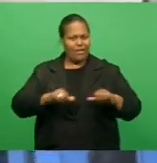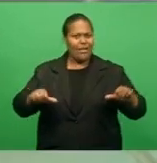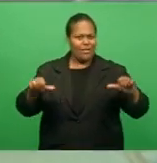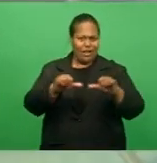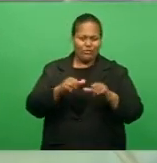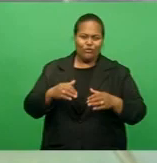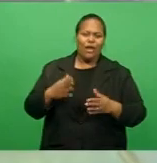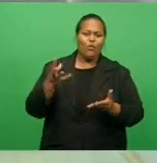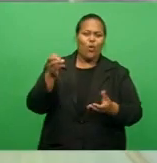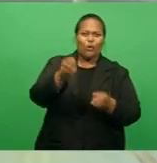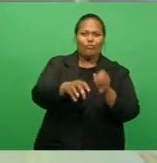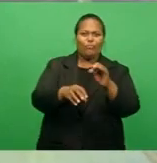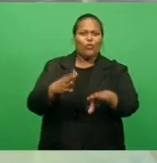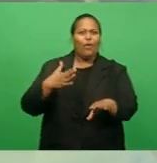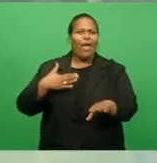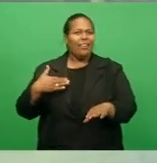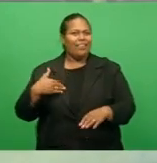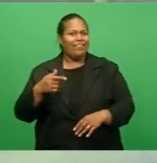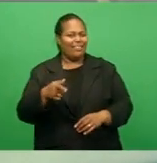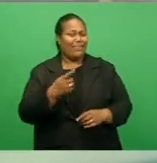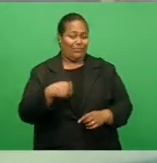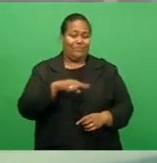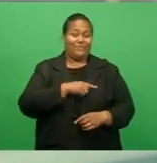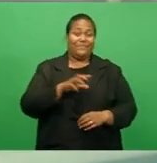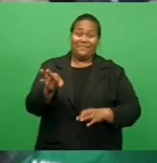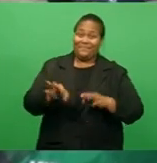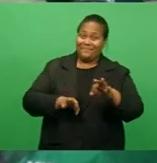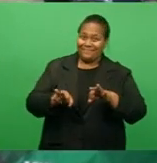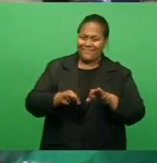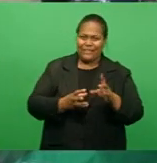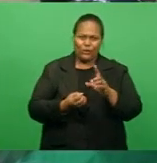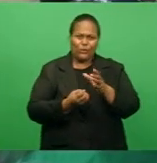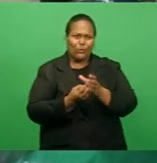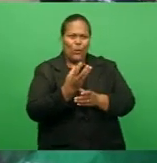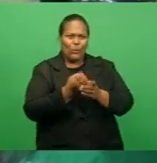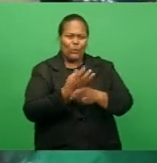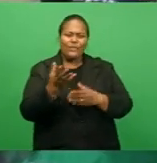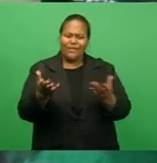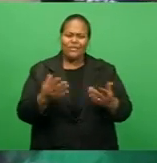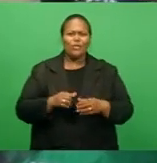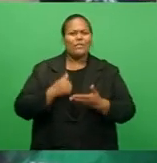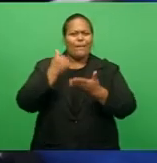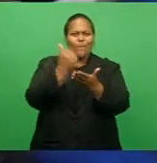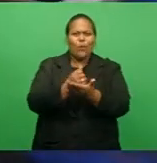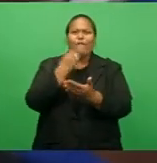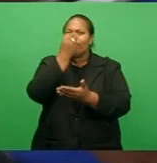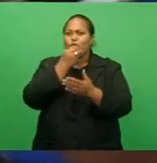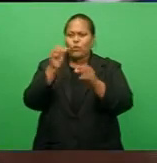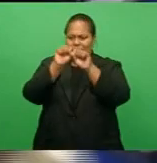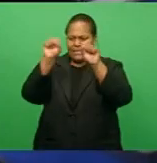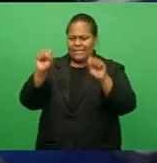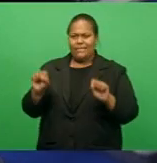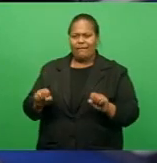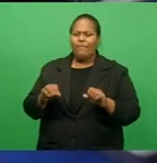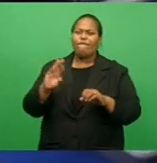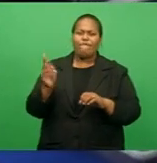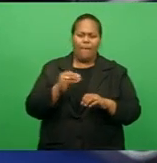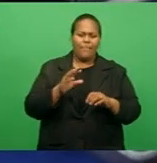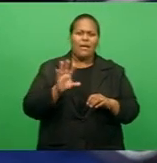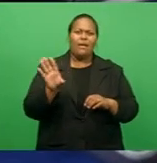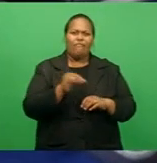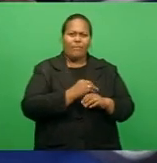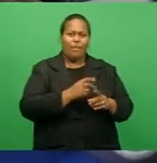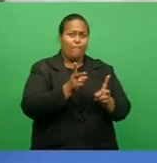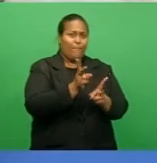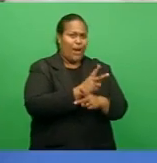to health. So we play a really important role in supporting the whole of the food system from the production end. No